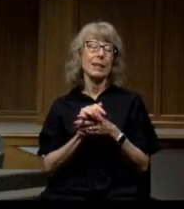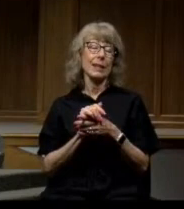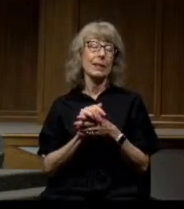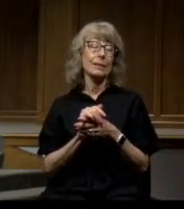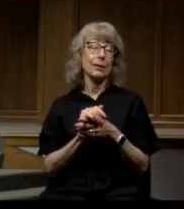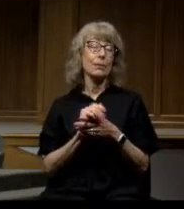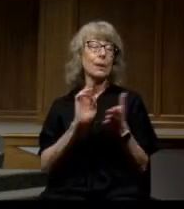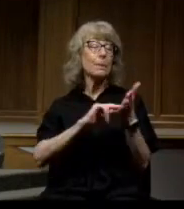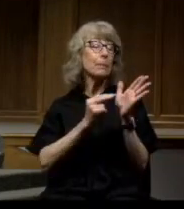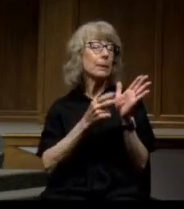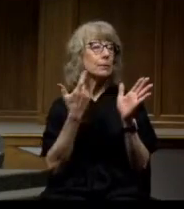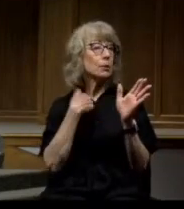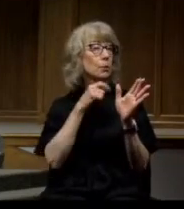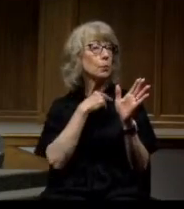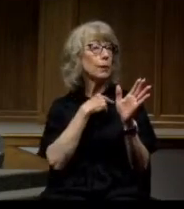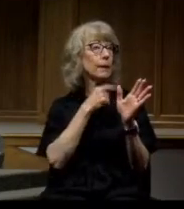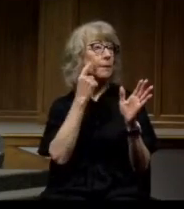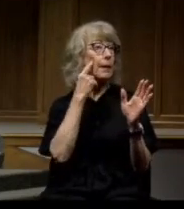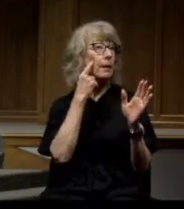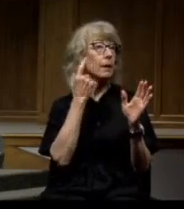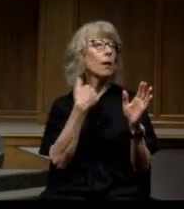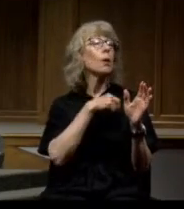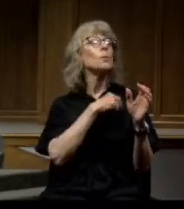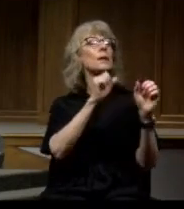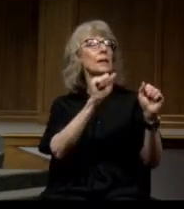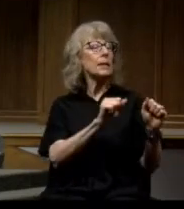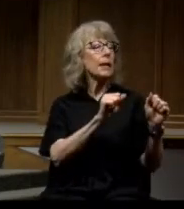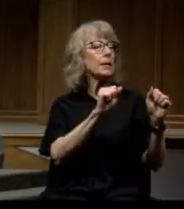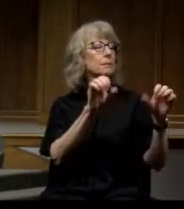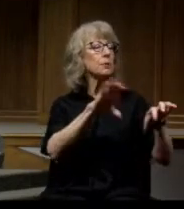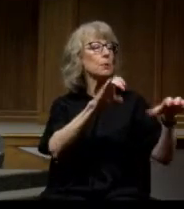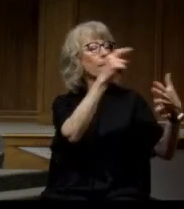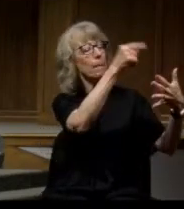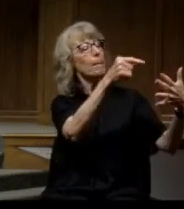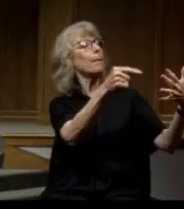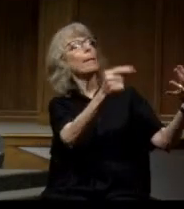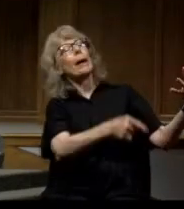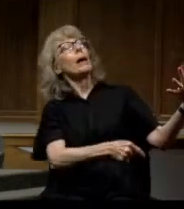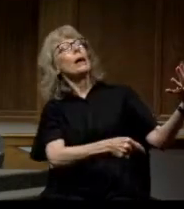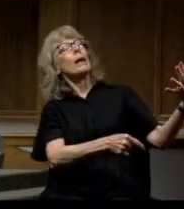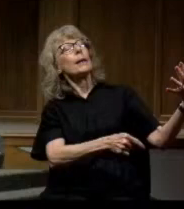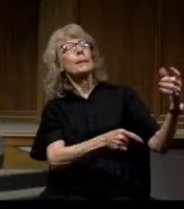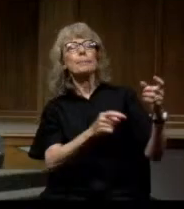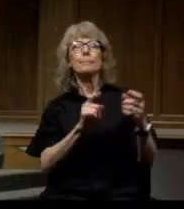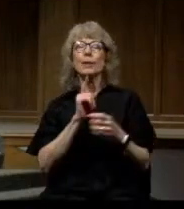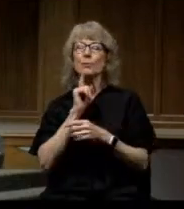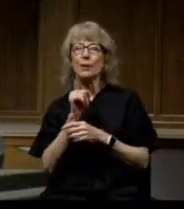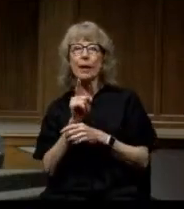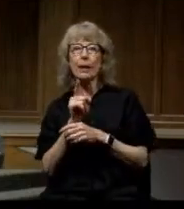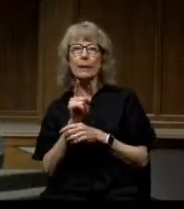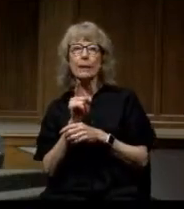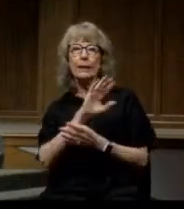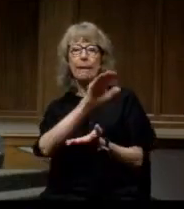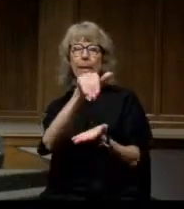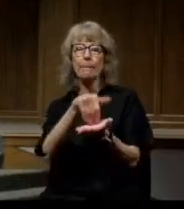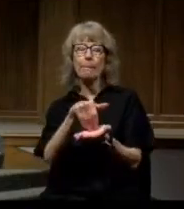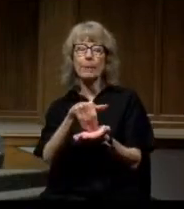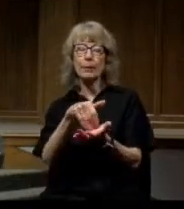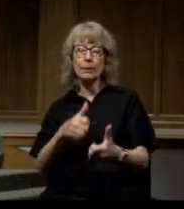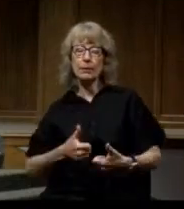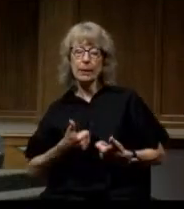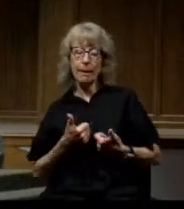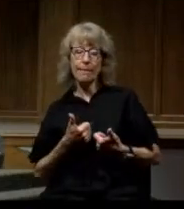we're going to shoot for the moon, and then you get halfway through life, I'm going to build a shed in the backyard. Ron Rollheiser,